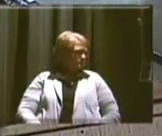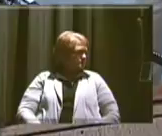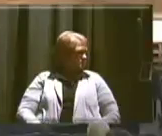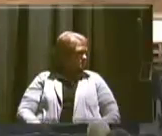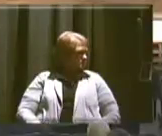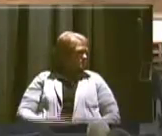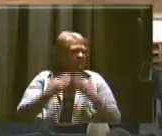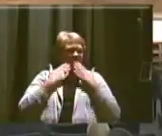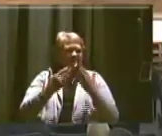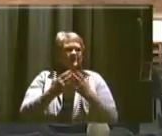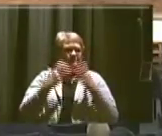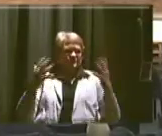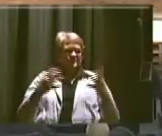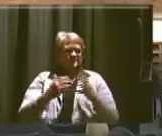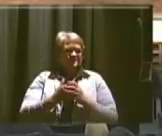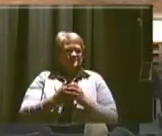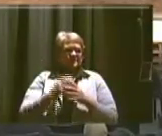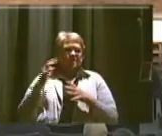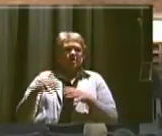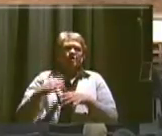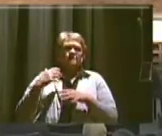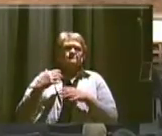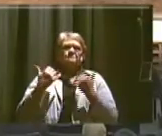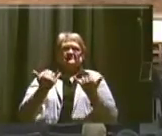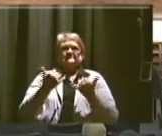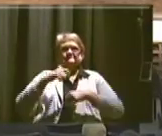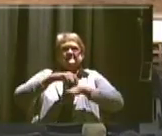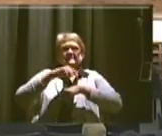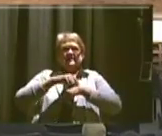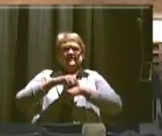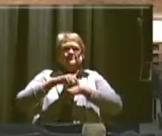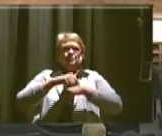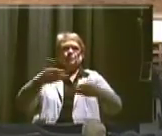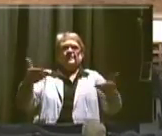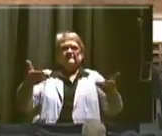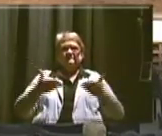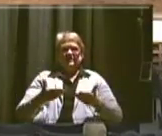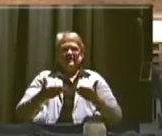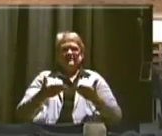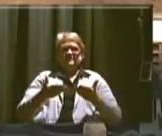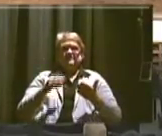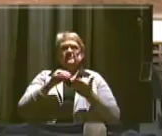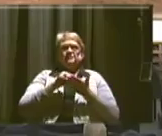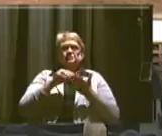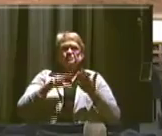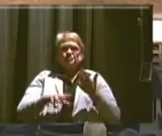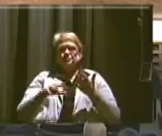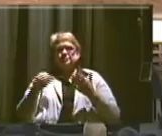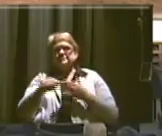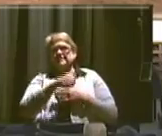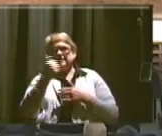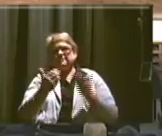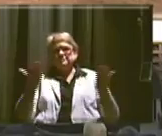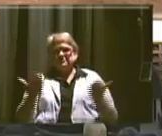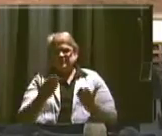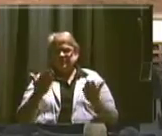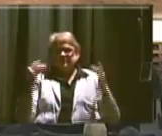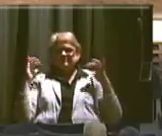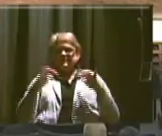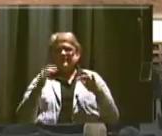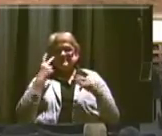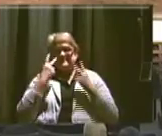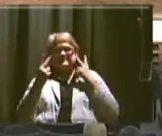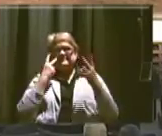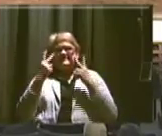Thank you very much. It is the traditional time now for us to invite the students and others who are here for the recognition